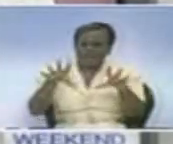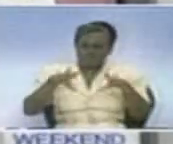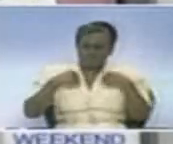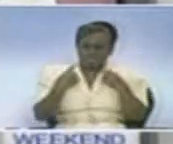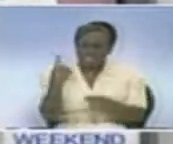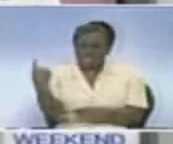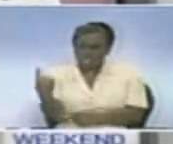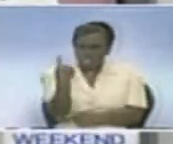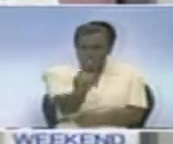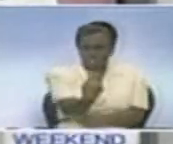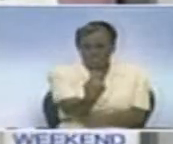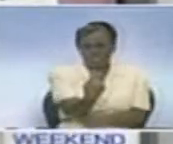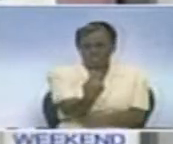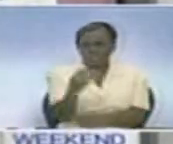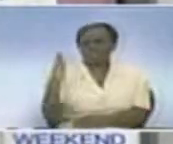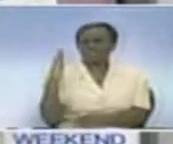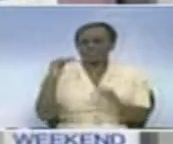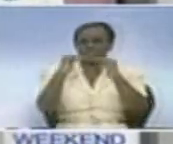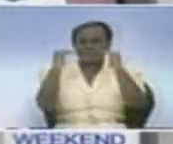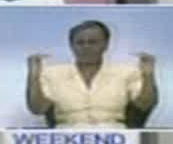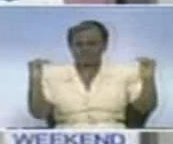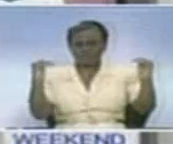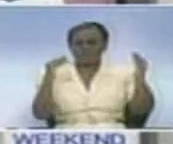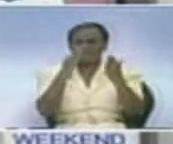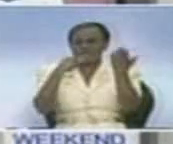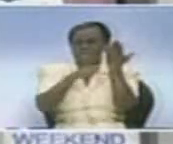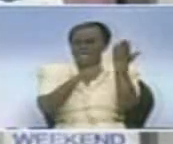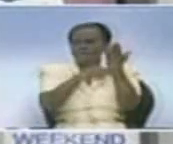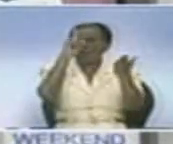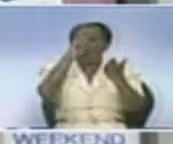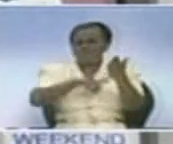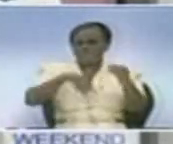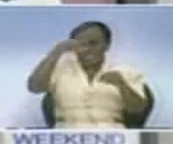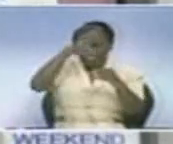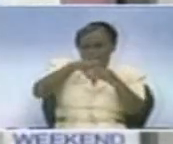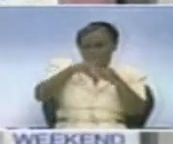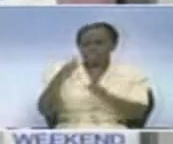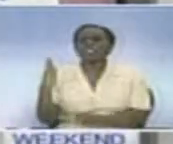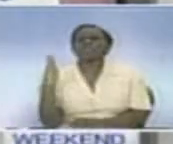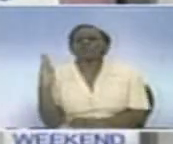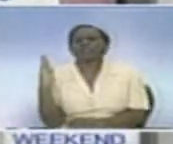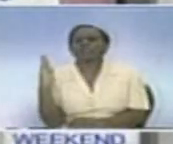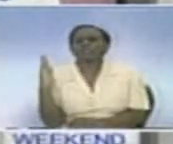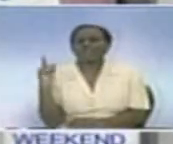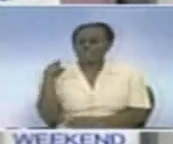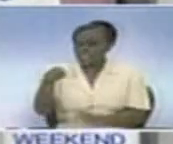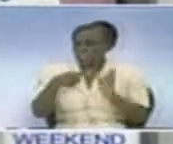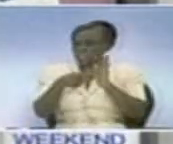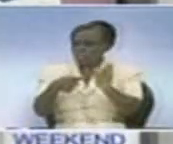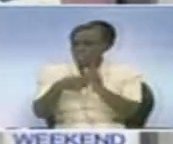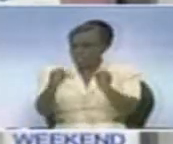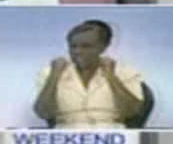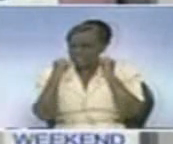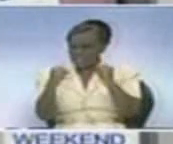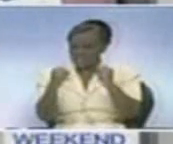of the security levels, there's something we call an internal security scheme. That scheme shows the strength